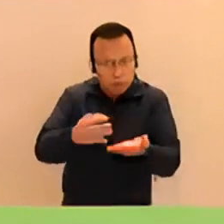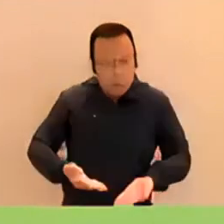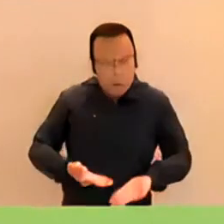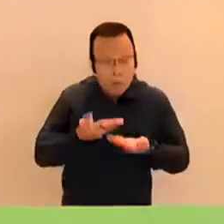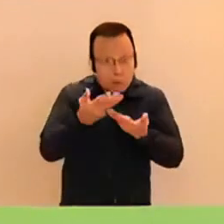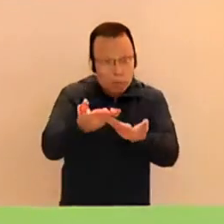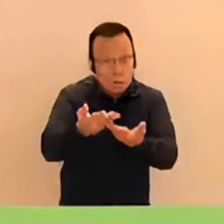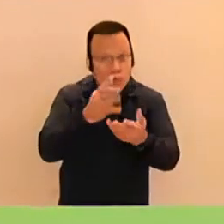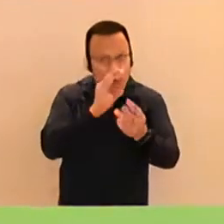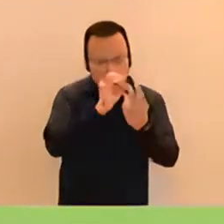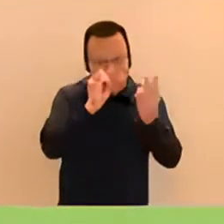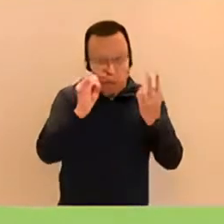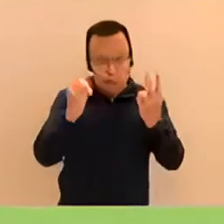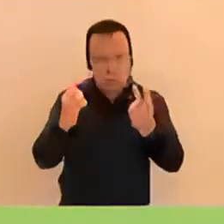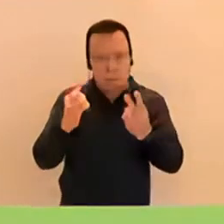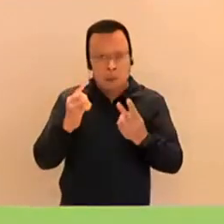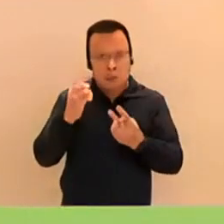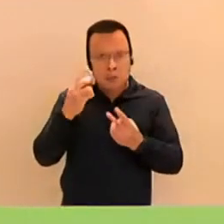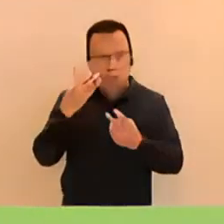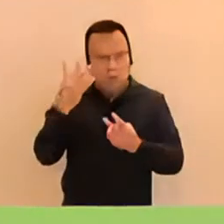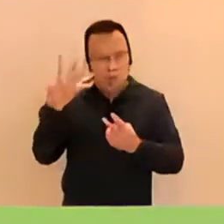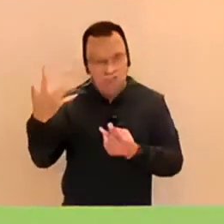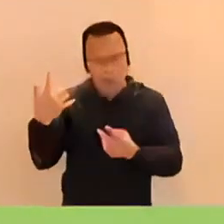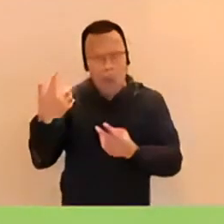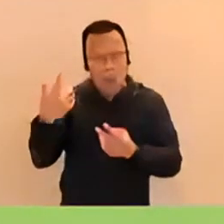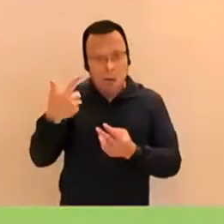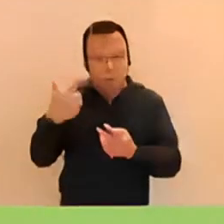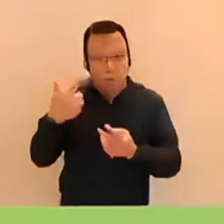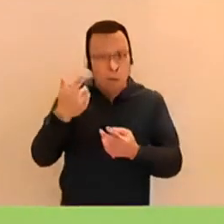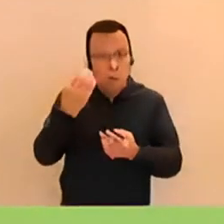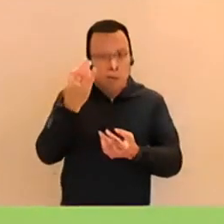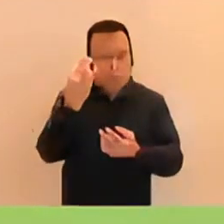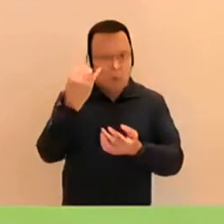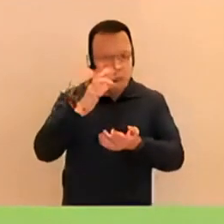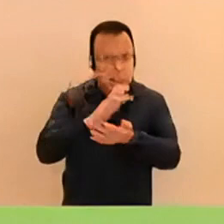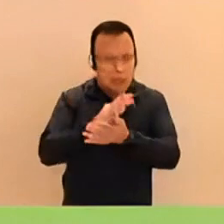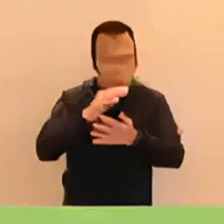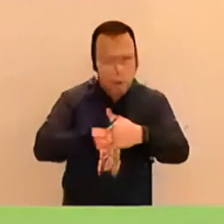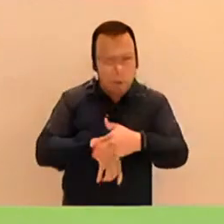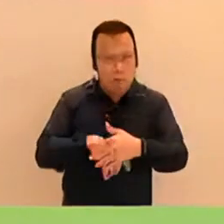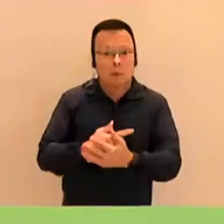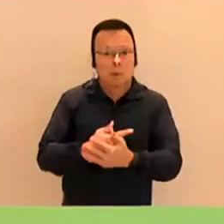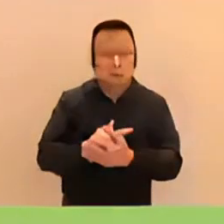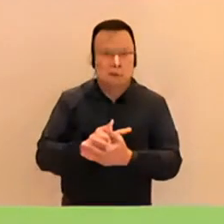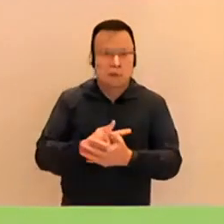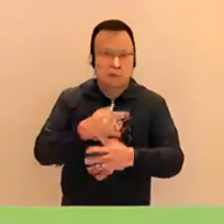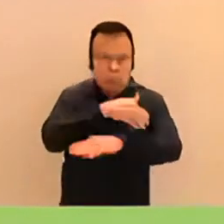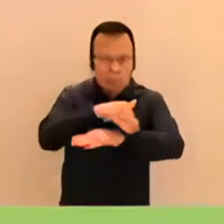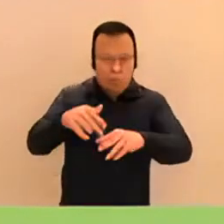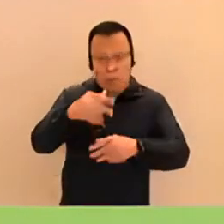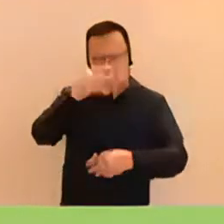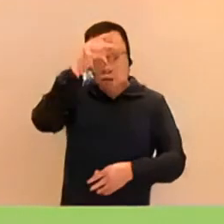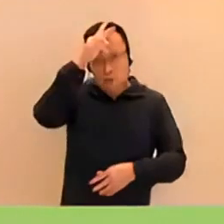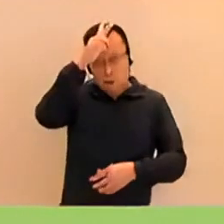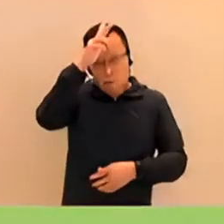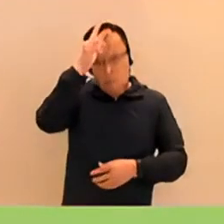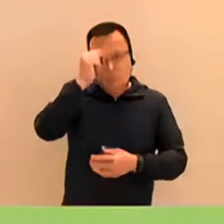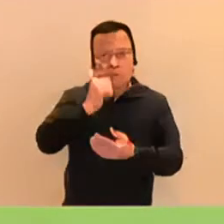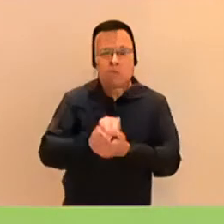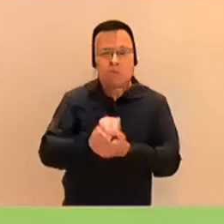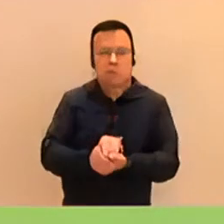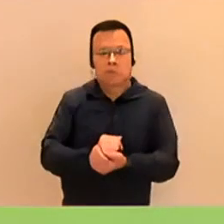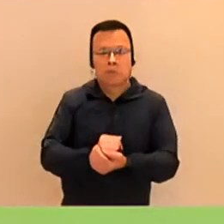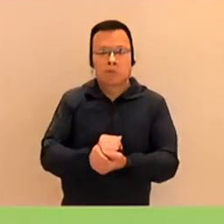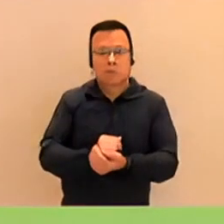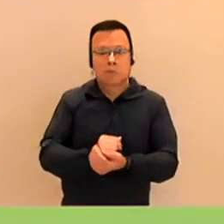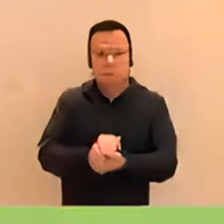Now, in a nutshell, the strategy represents the government's commitment to responding to the housing and social